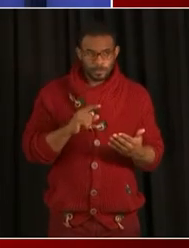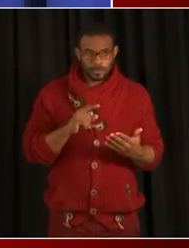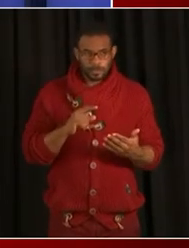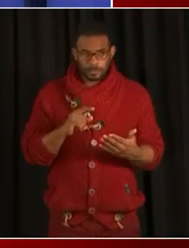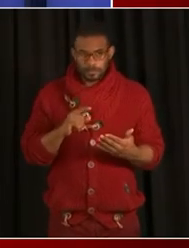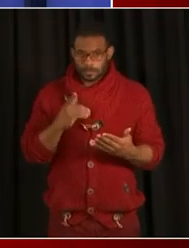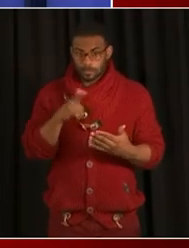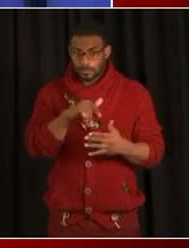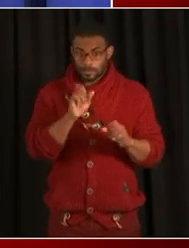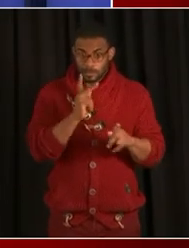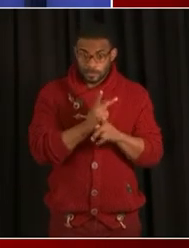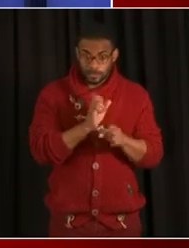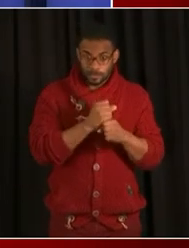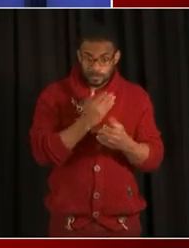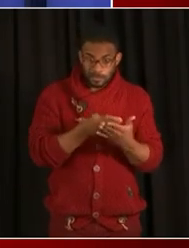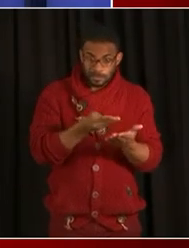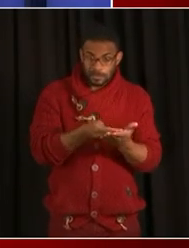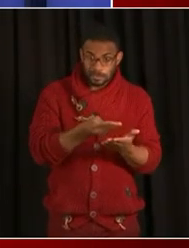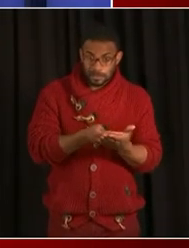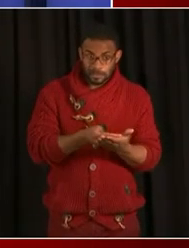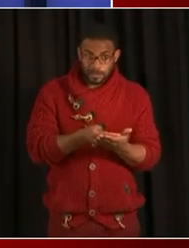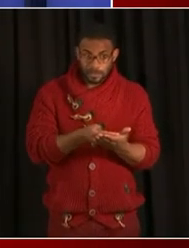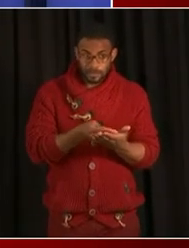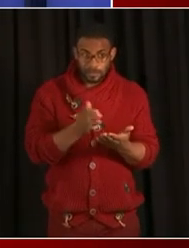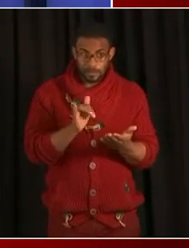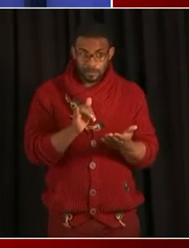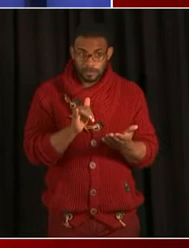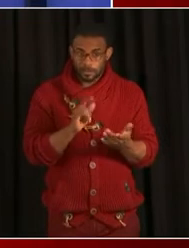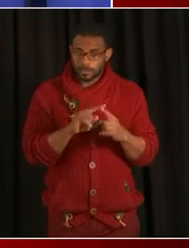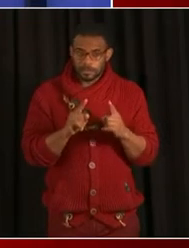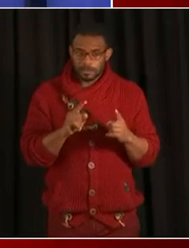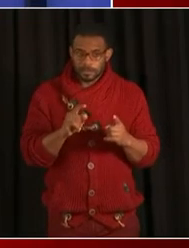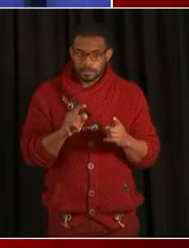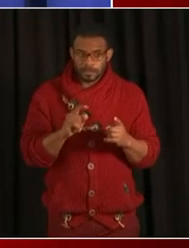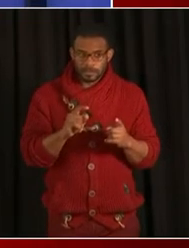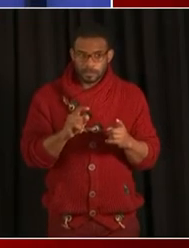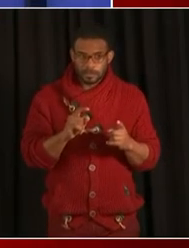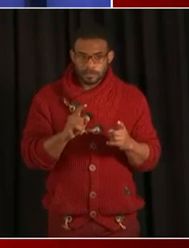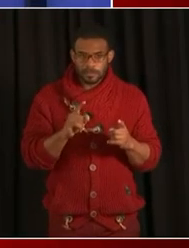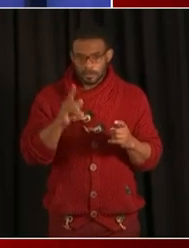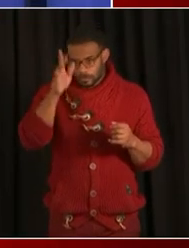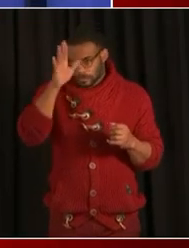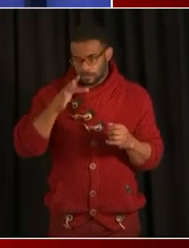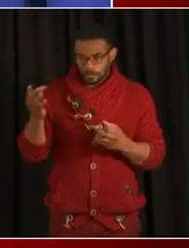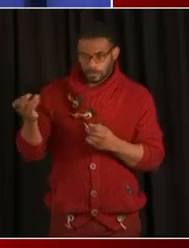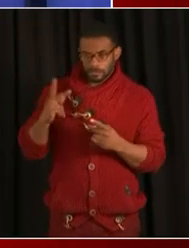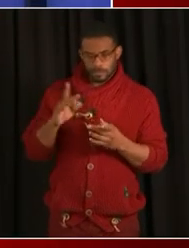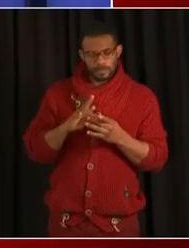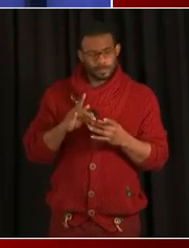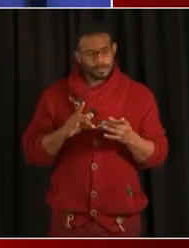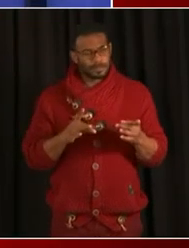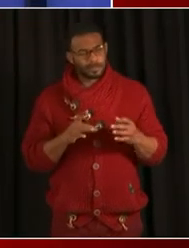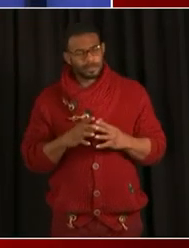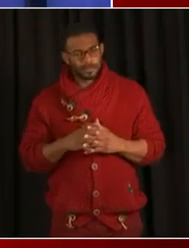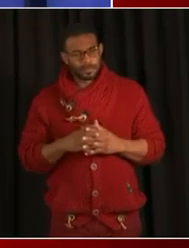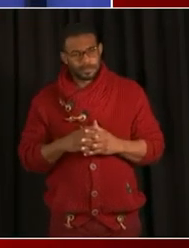and so that they can keep making some money. Yeah. But the gentleman came back and